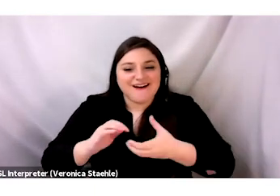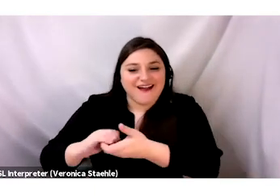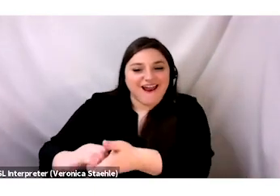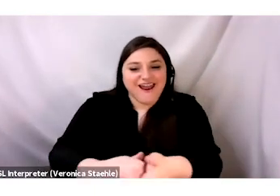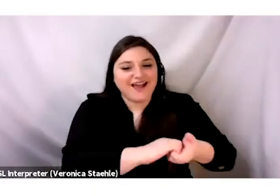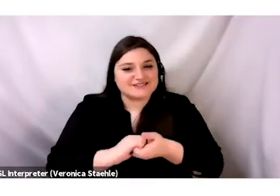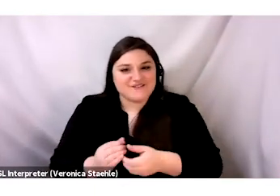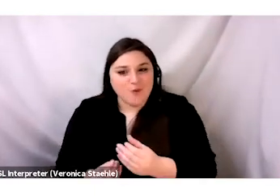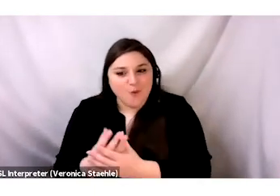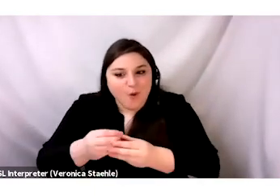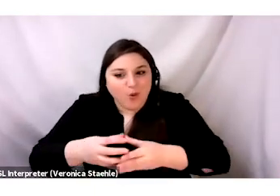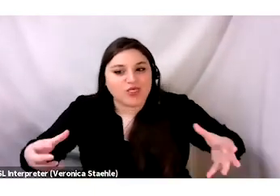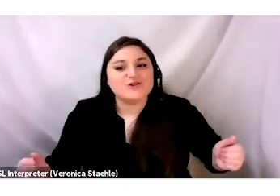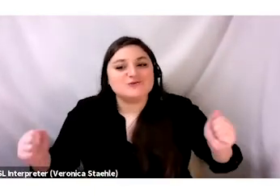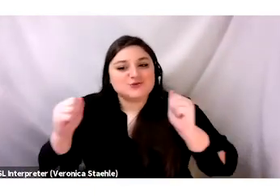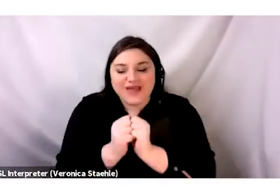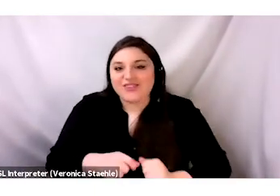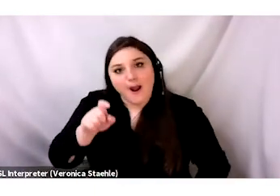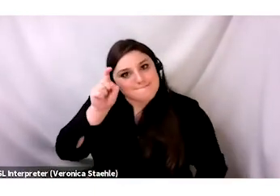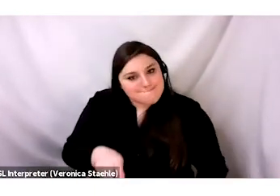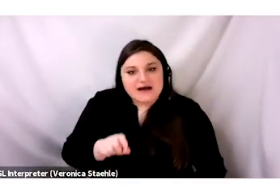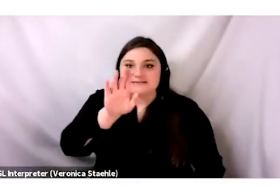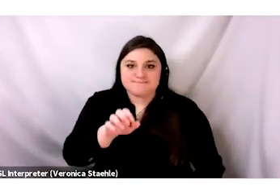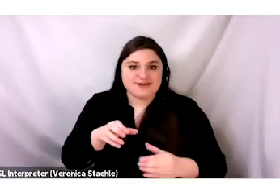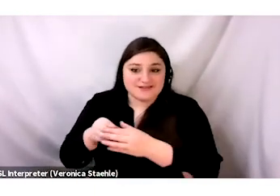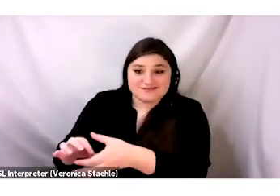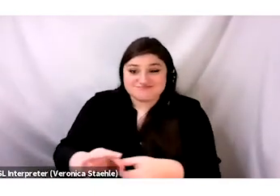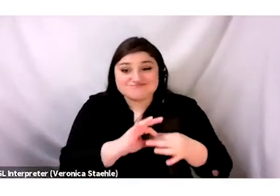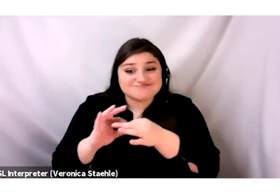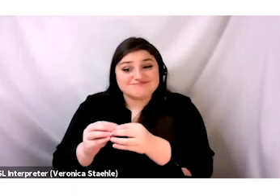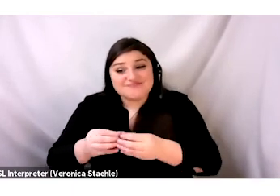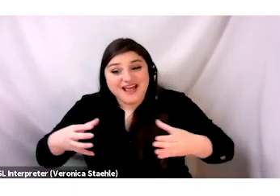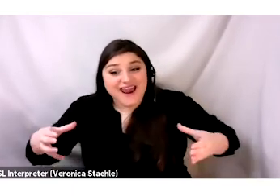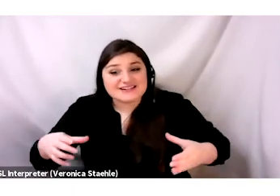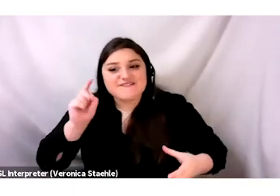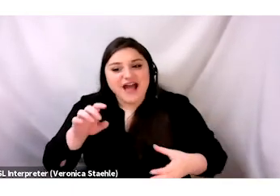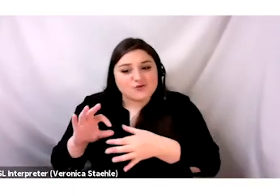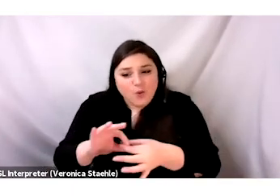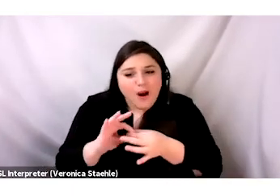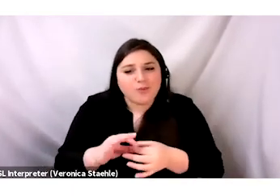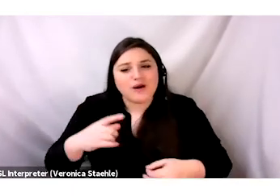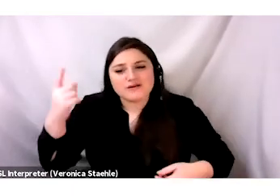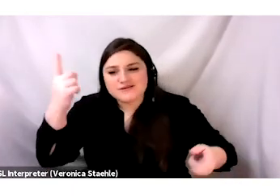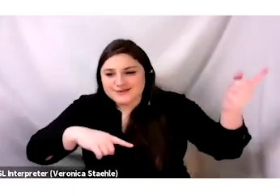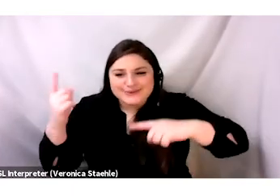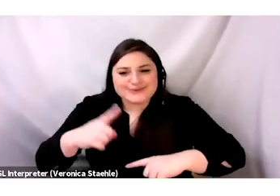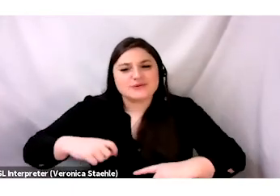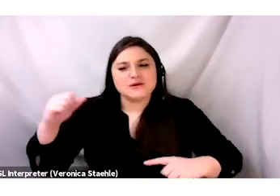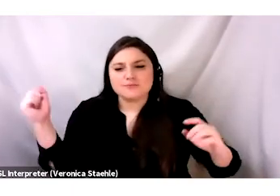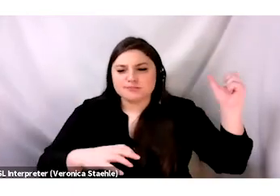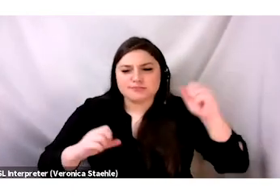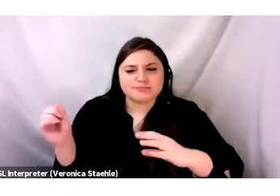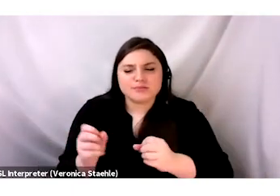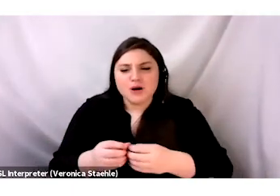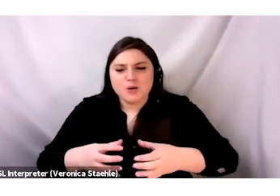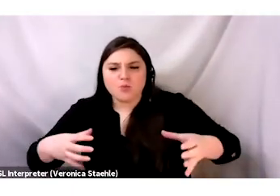create collective growth. Because it really needs to be collective. It needs to be mutual. It needs to be reciprocal. It needs to be cooperative.